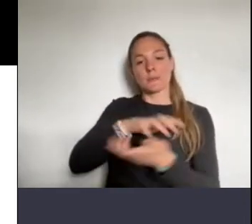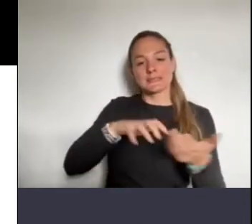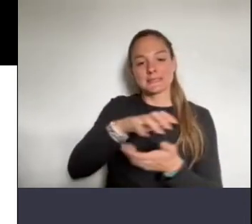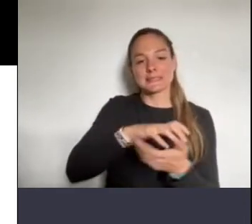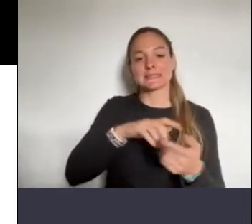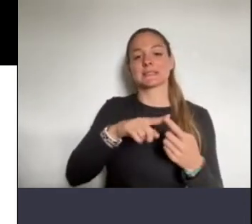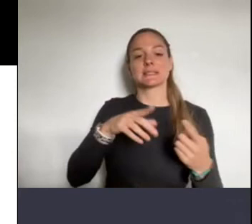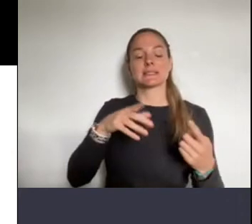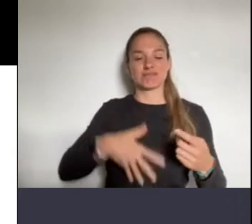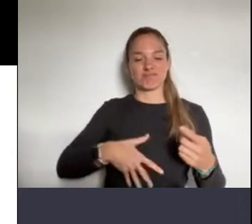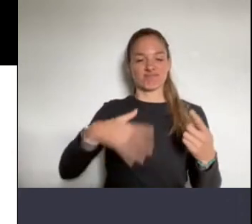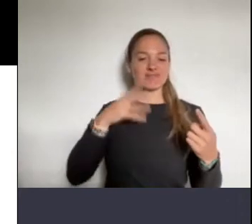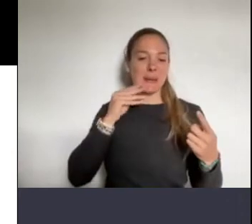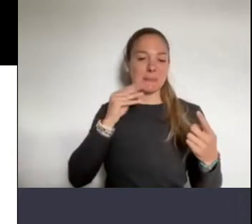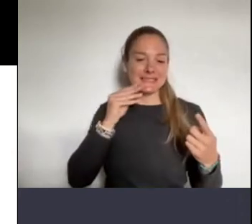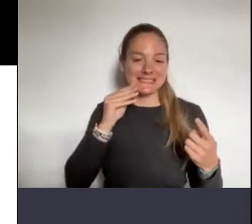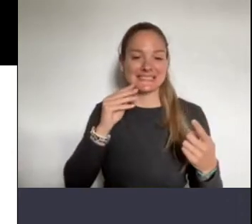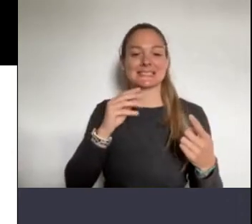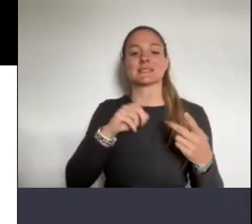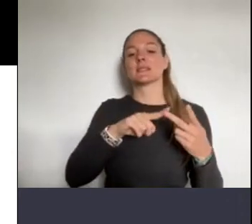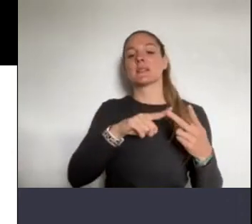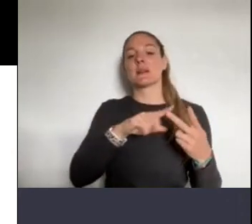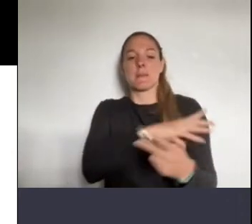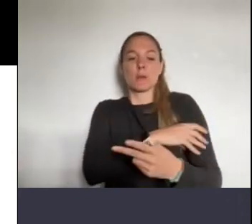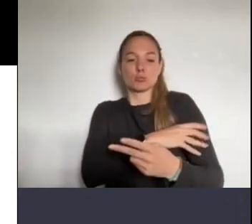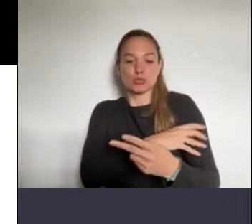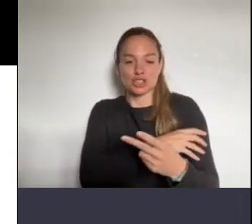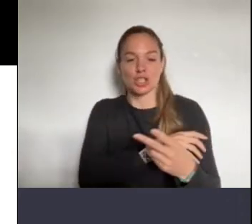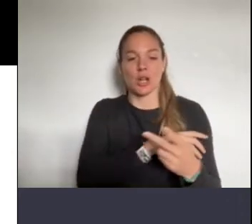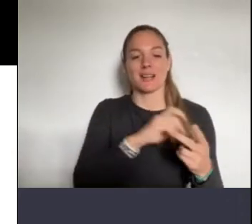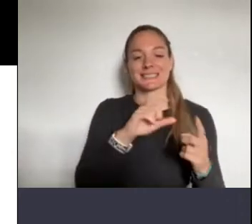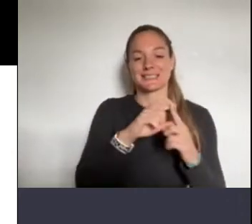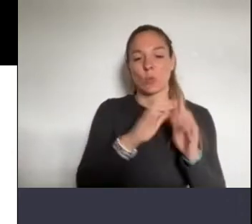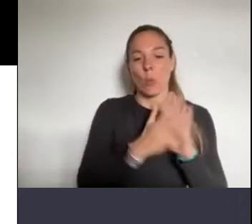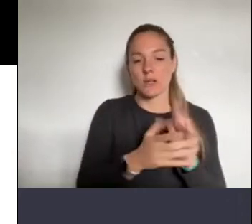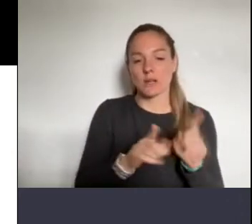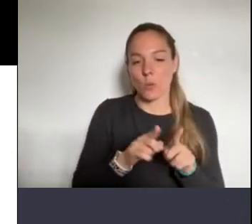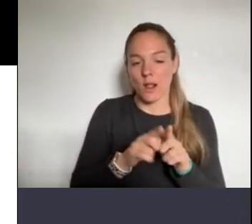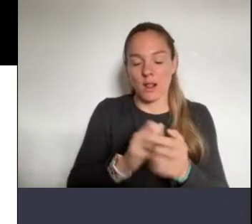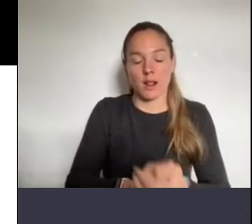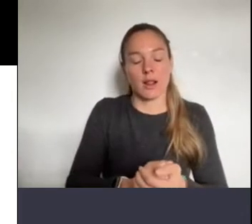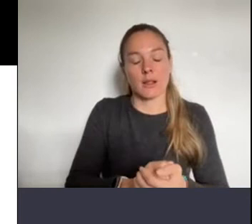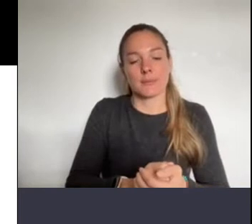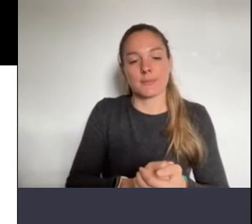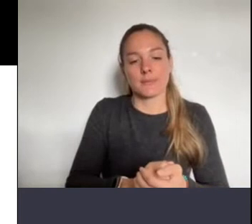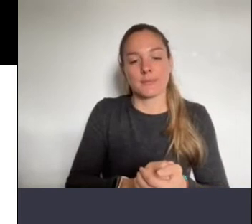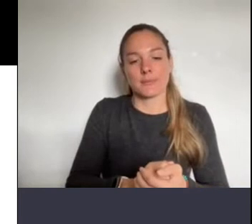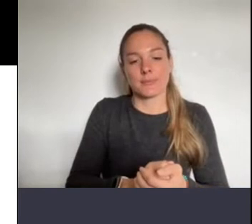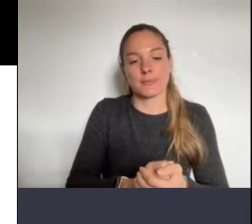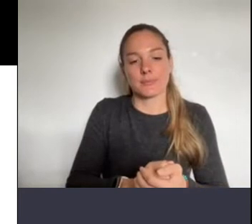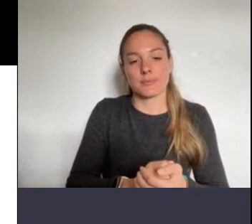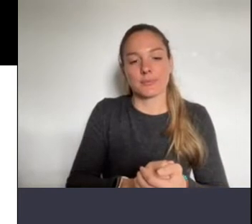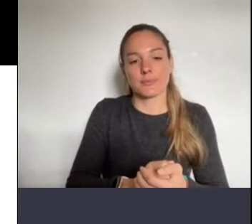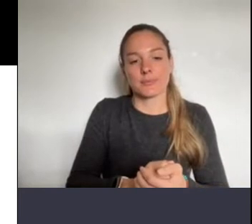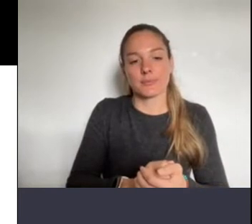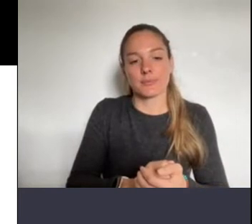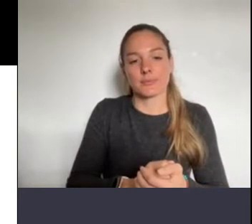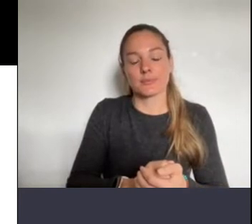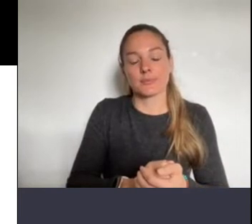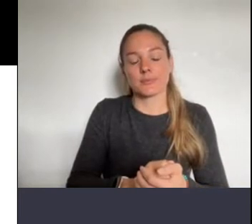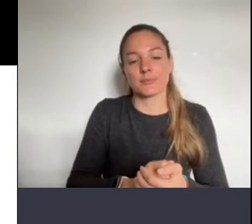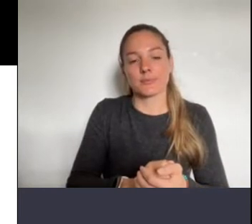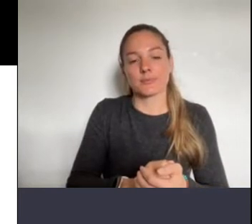diabetes and pregnancy-related blood pressure disorders. Jordan?